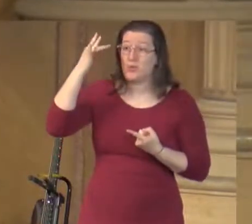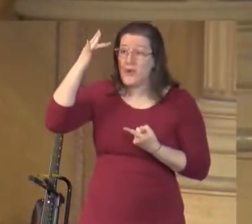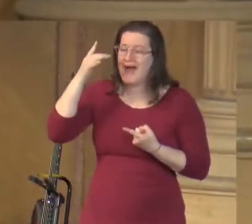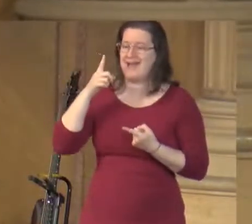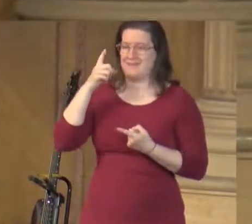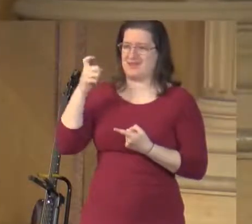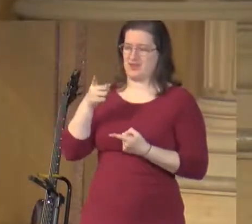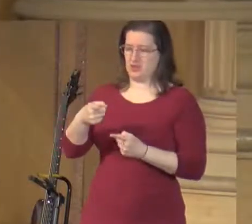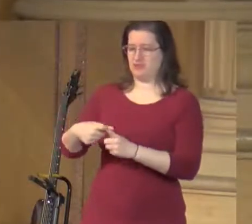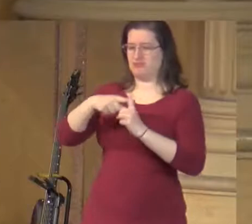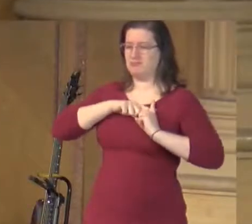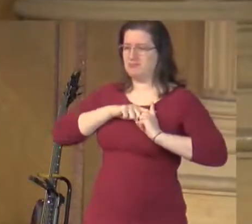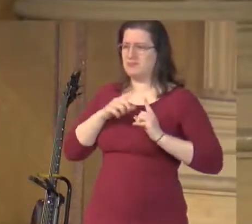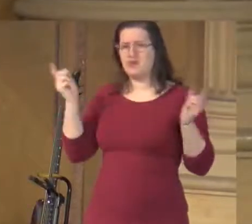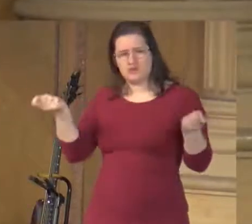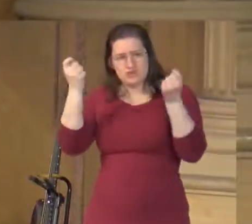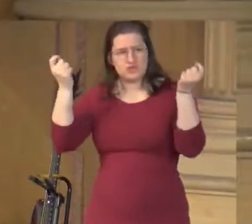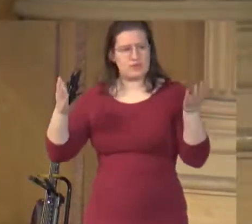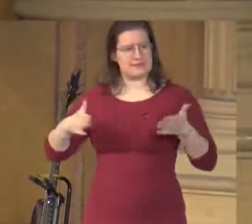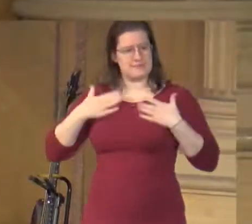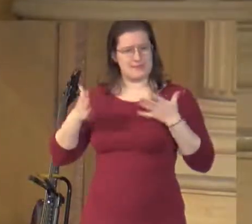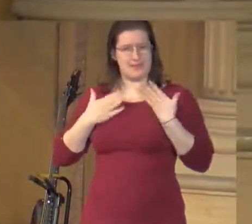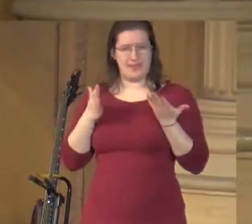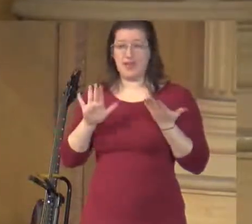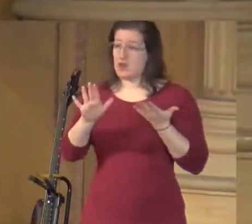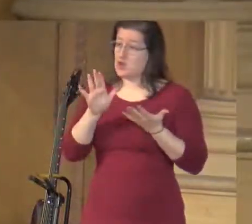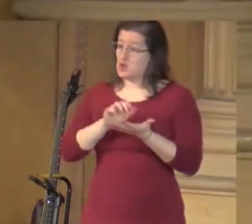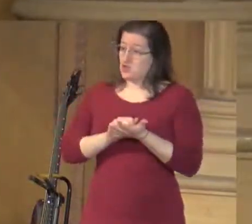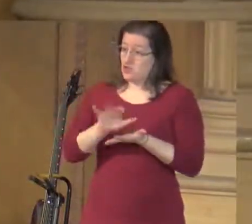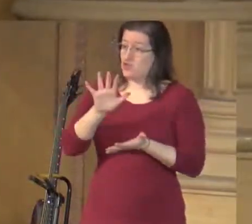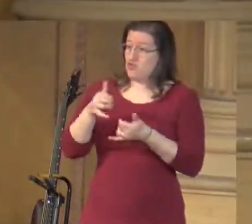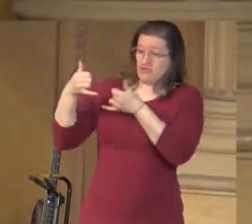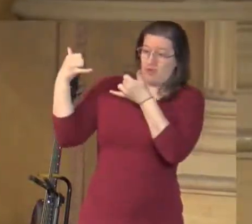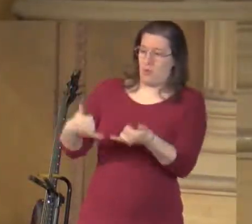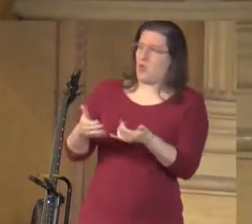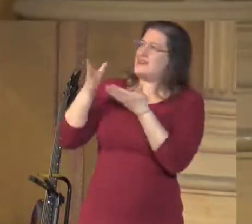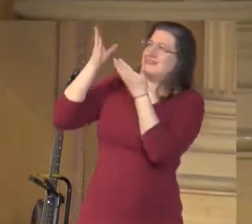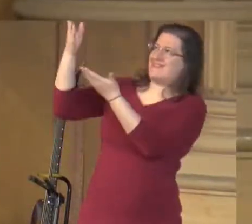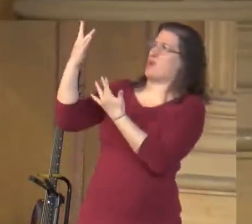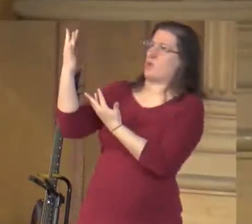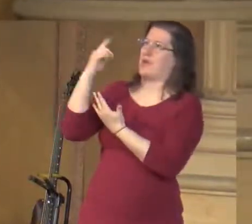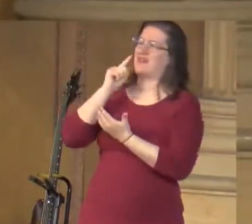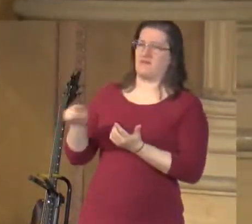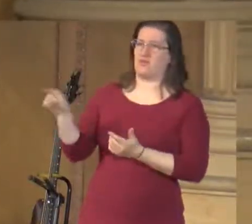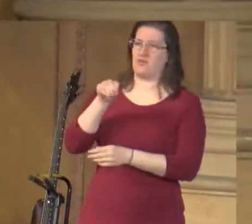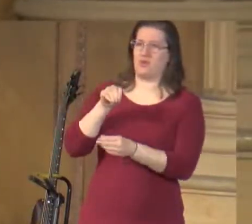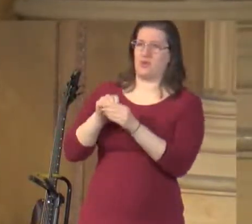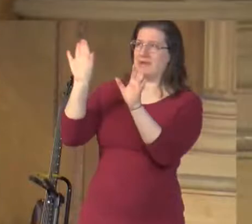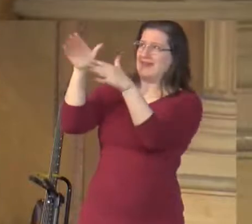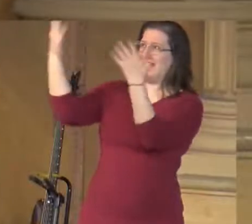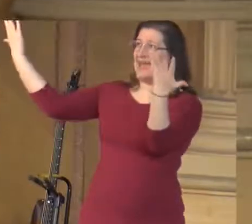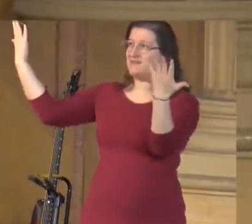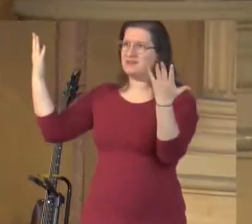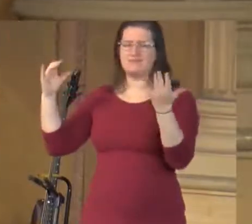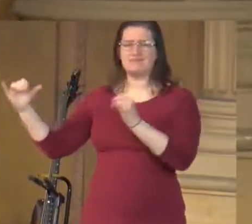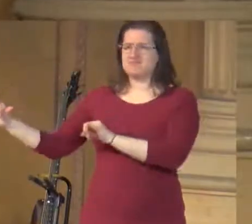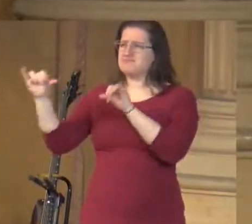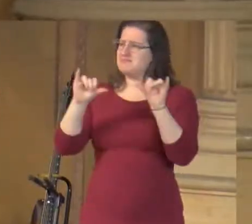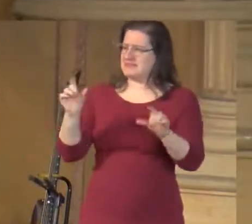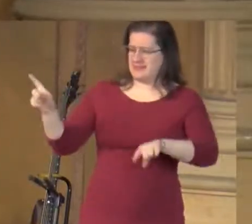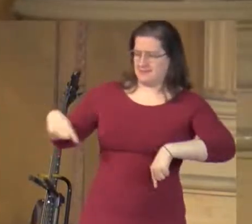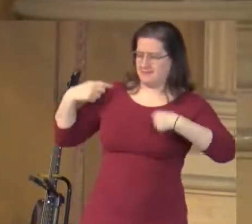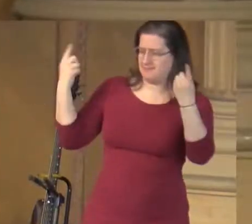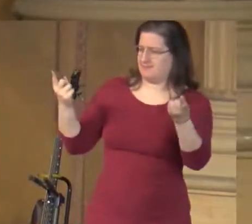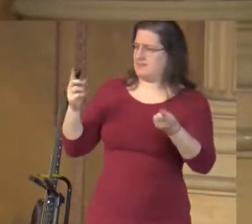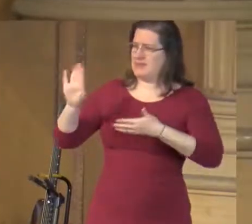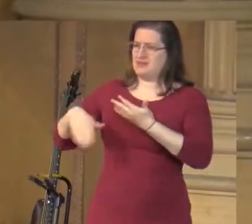Rejoice and be glad for your reward is great in heaven. Right now, it's already there. It's already waiting for you. For so they persecuted the prophets who were before you.